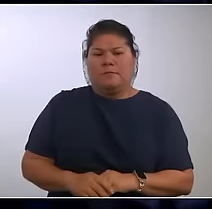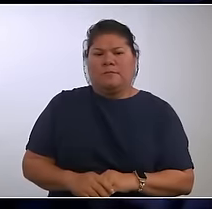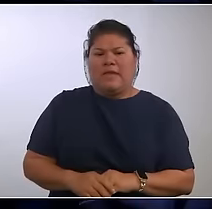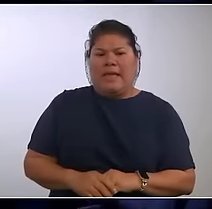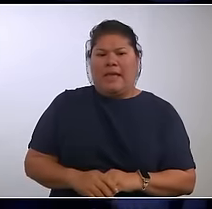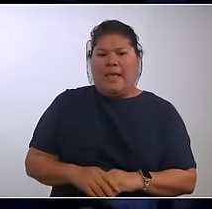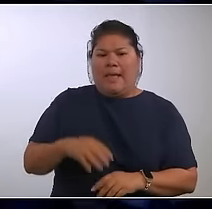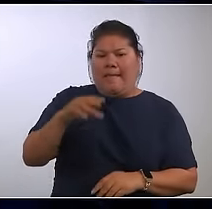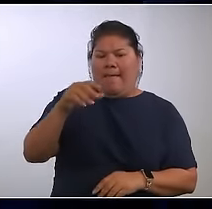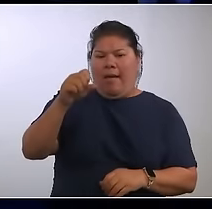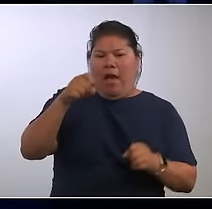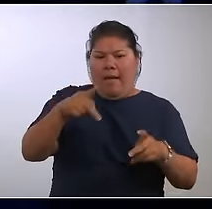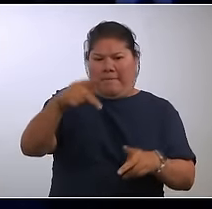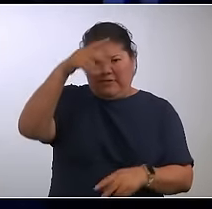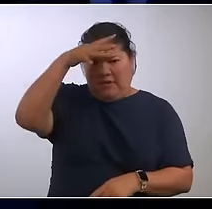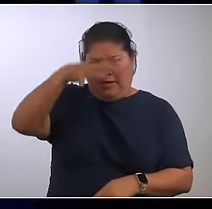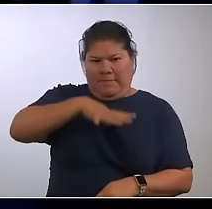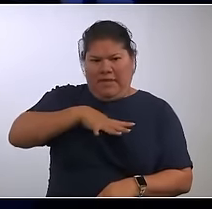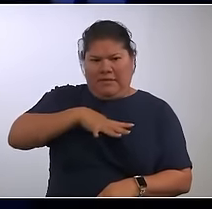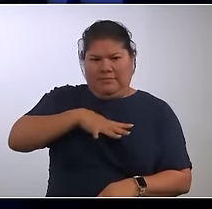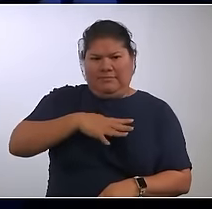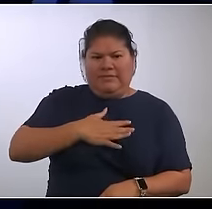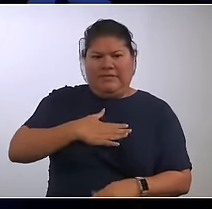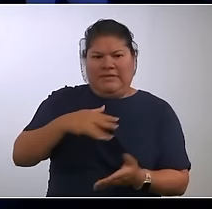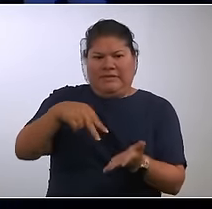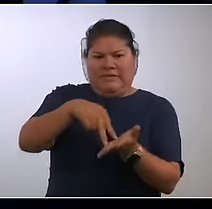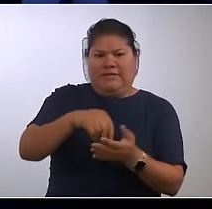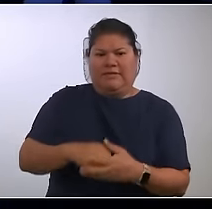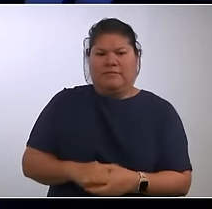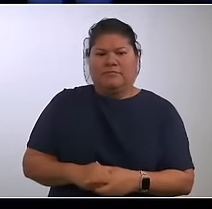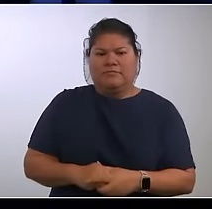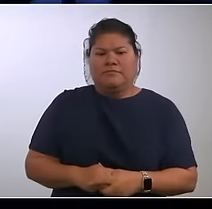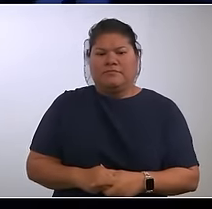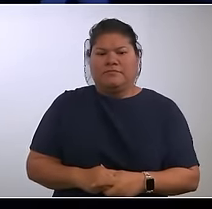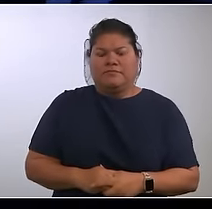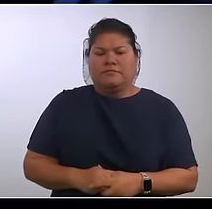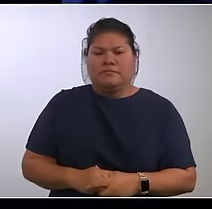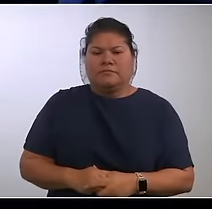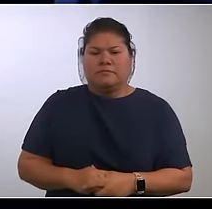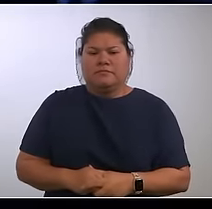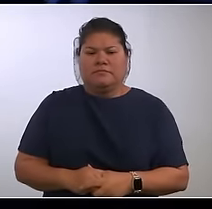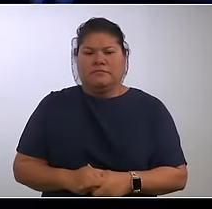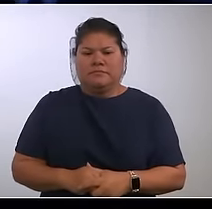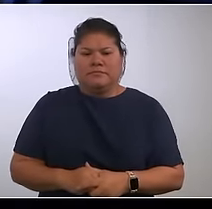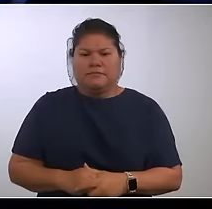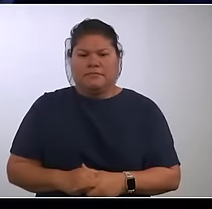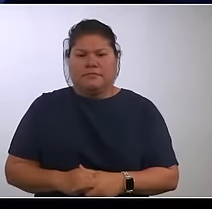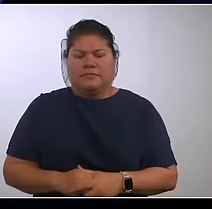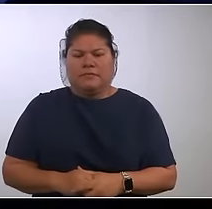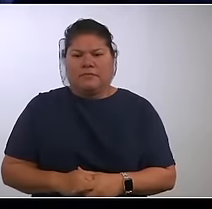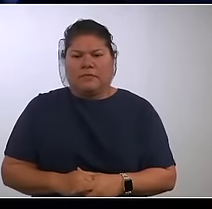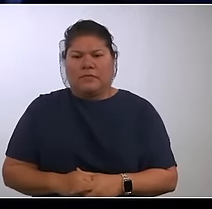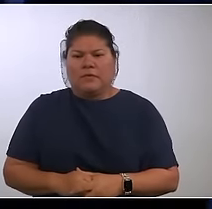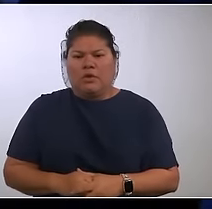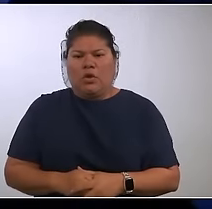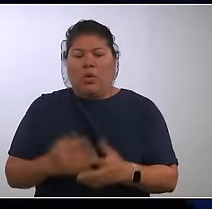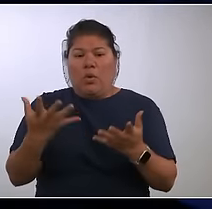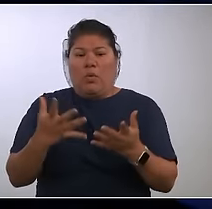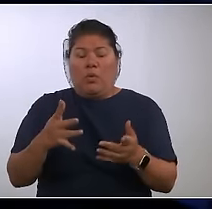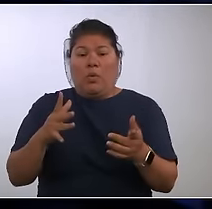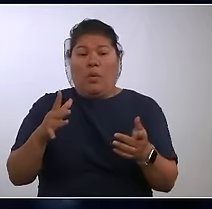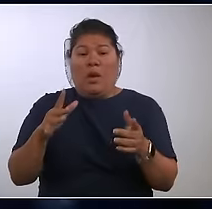Todos los varones apostólicos. All the apostolic men. Stand to your feet. Stand to your feet. Queremos